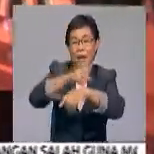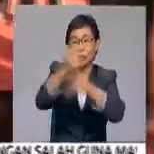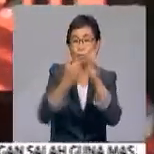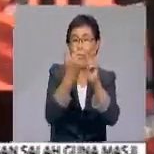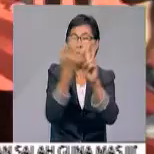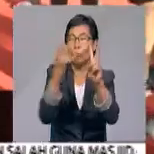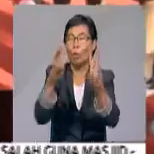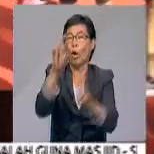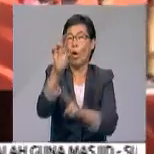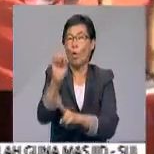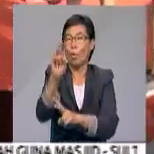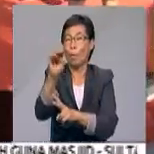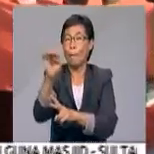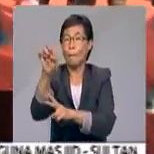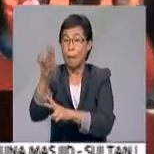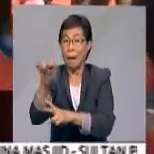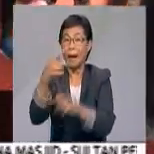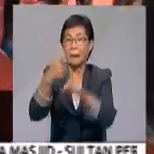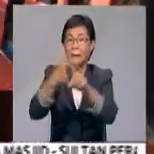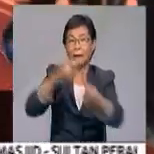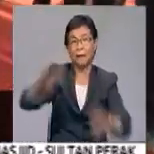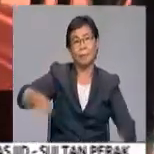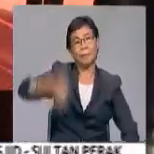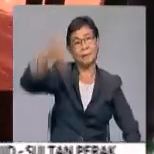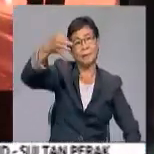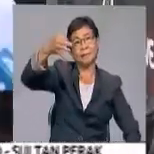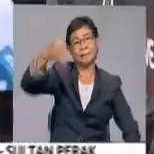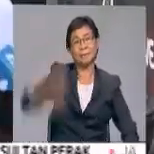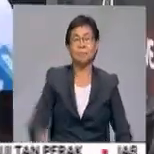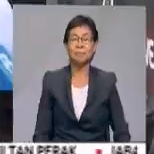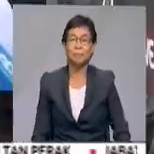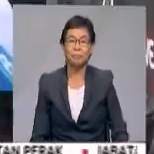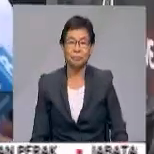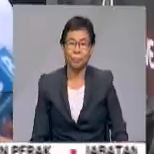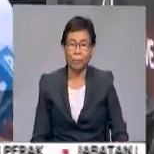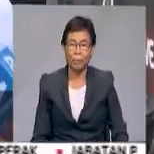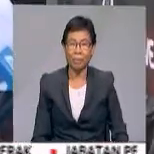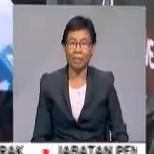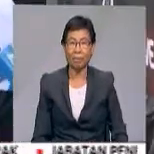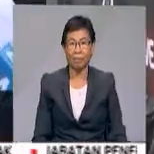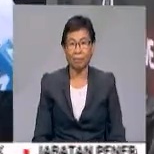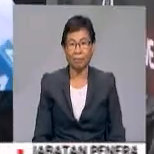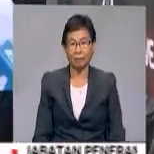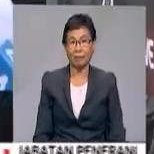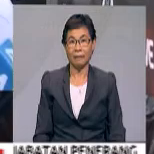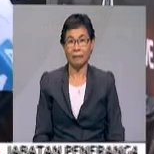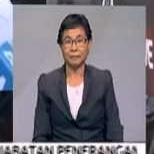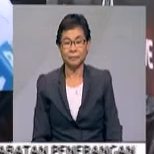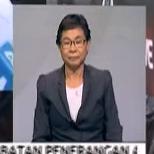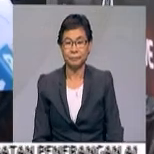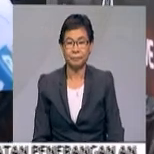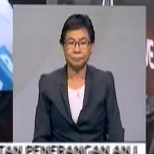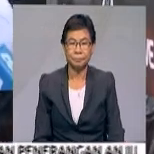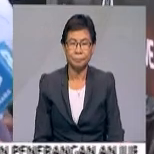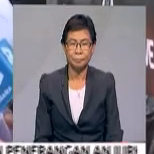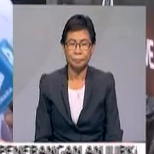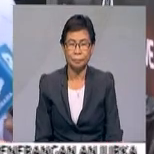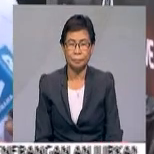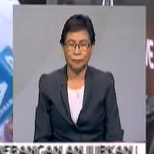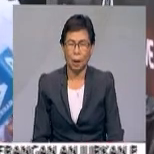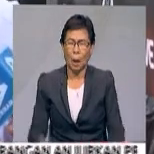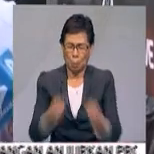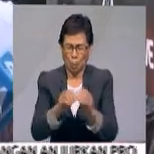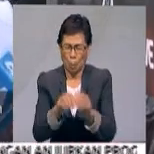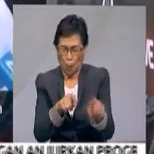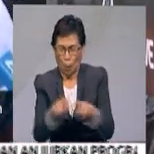2017, Romain Goulermé dari Perancis. I saw the start list and it's a very competitive field, more competitive I would